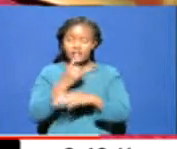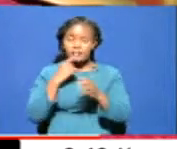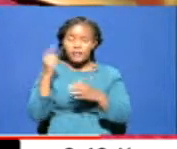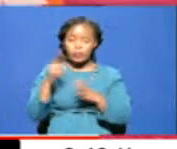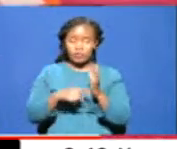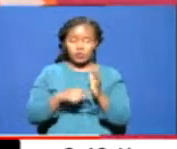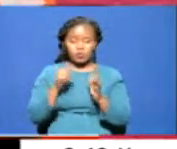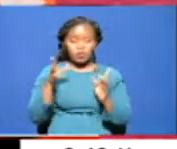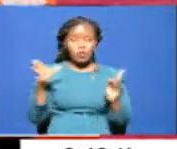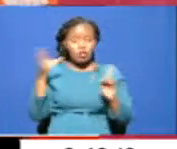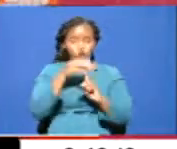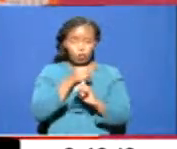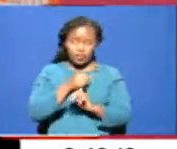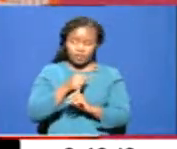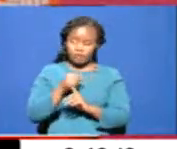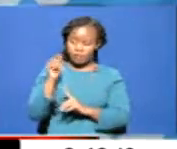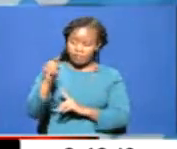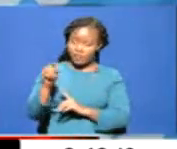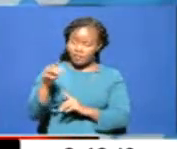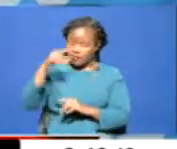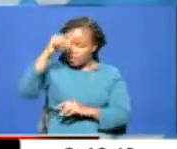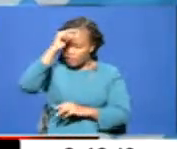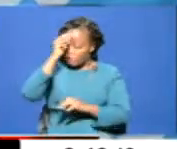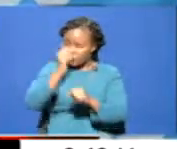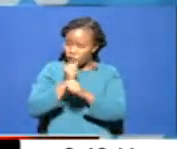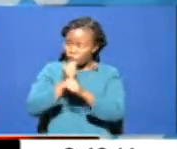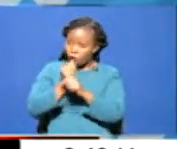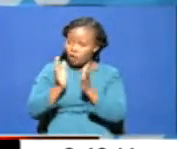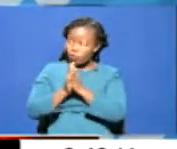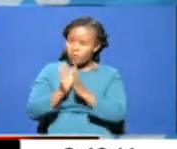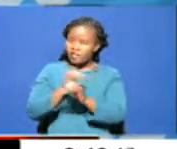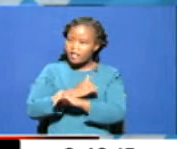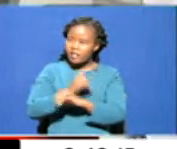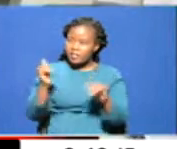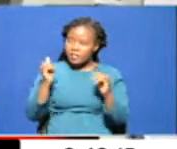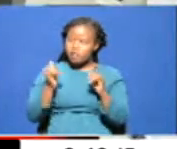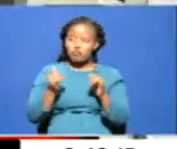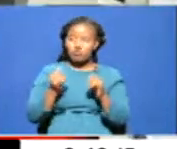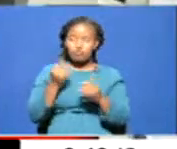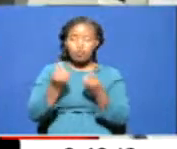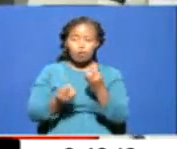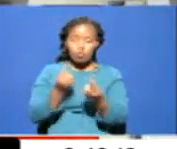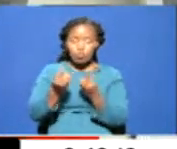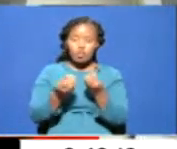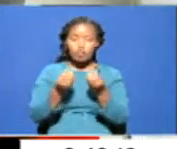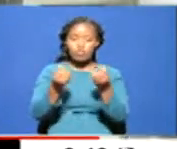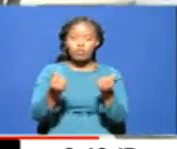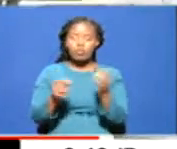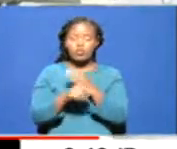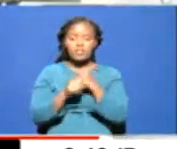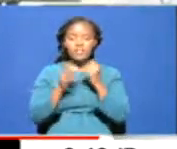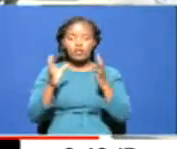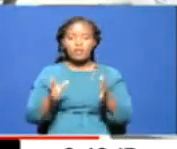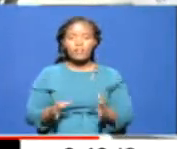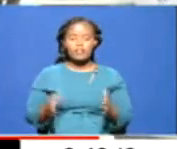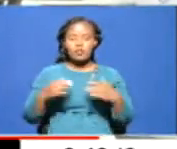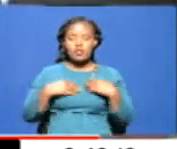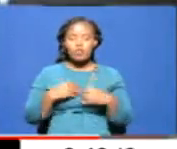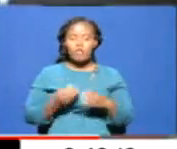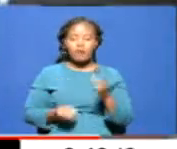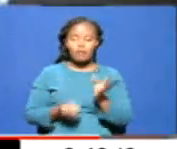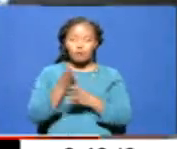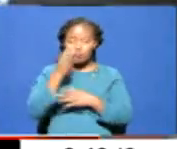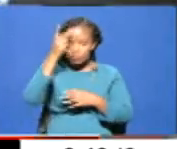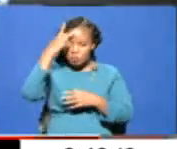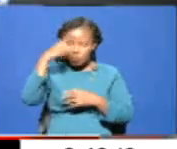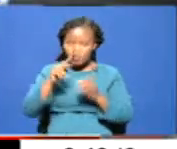government will collaborate with clean cooking sector stakeholders and support the development of appropriate policy frameworks.